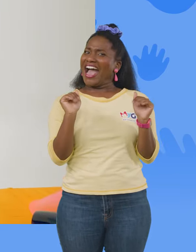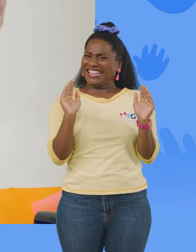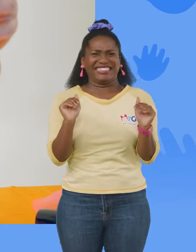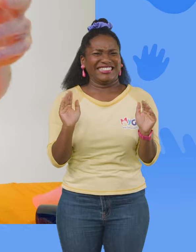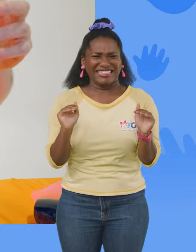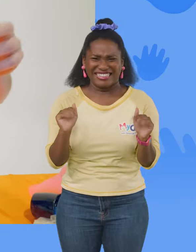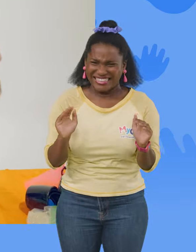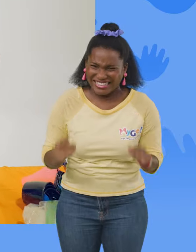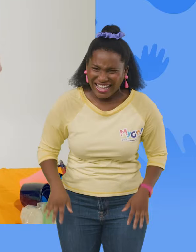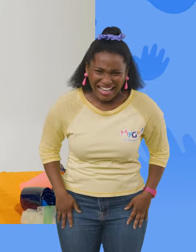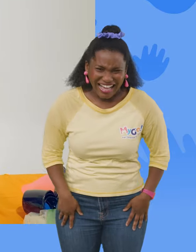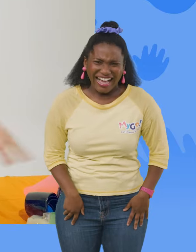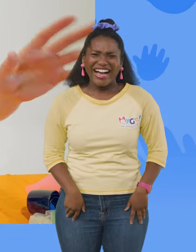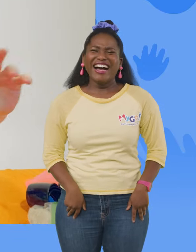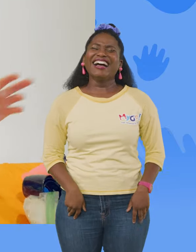Bye-bye.